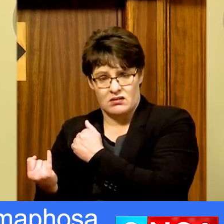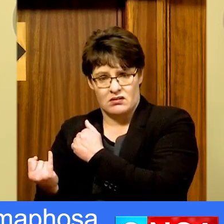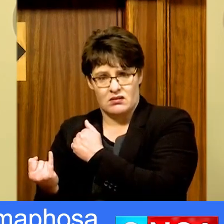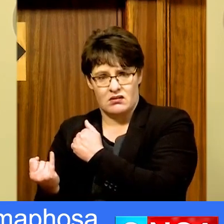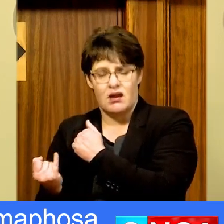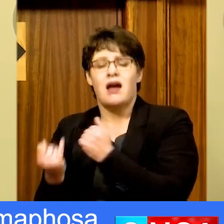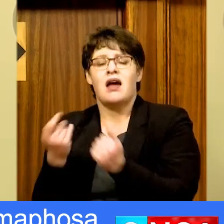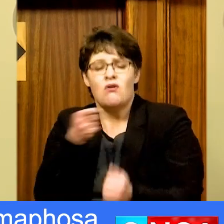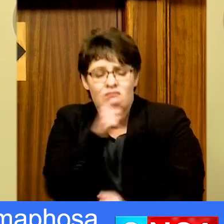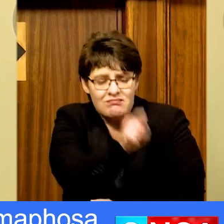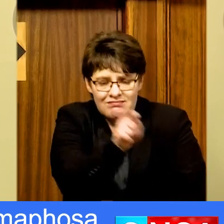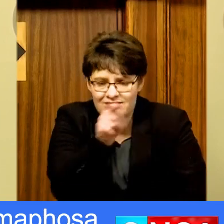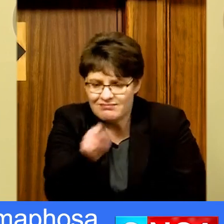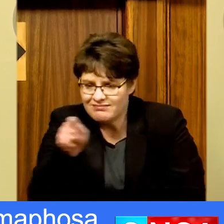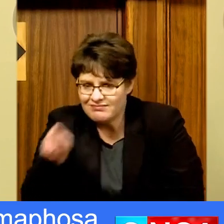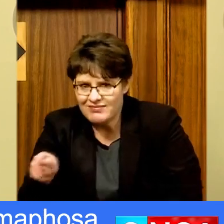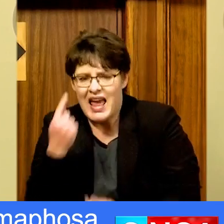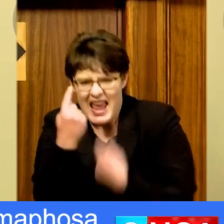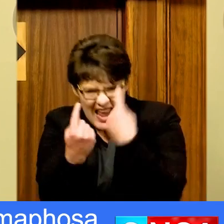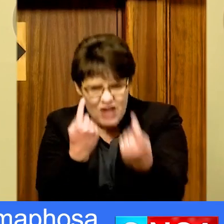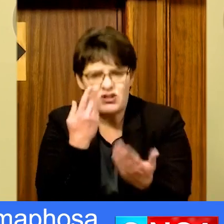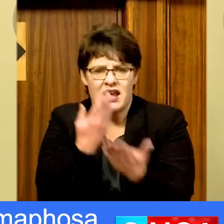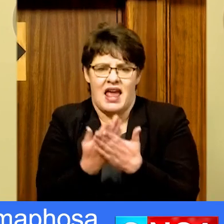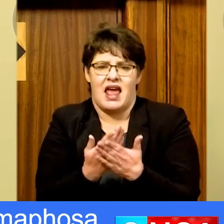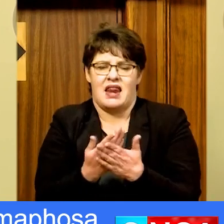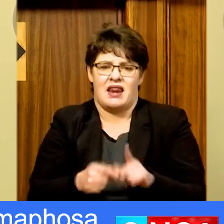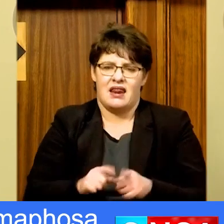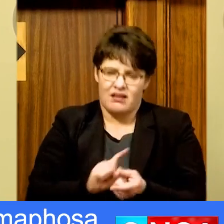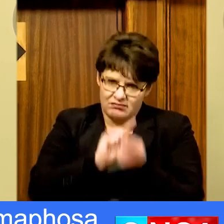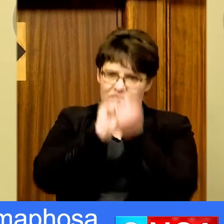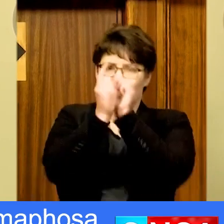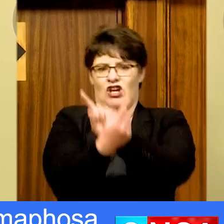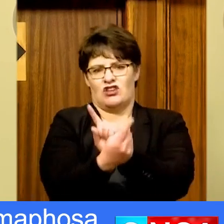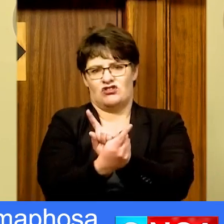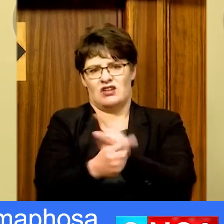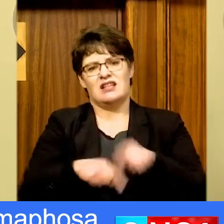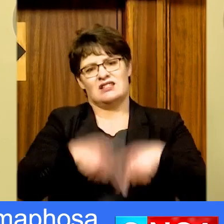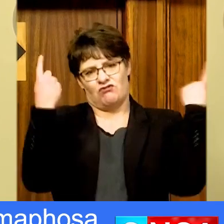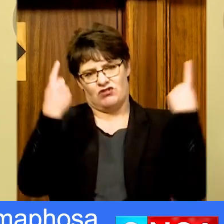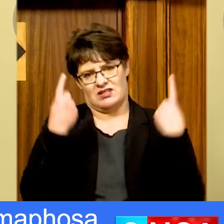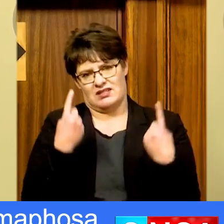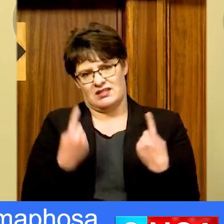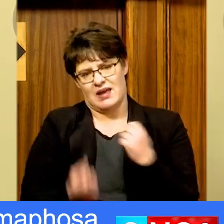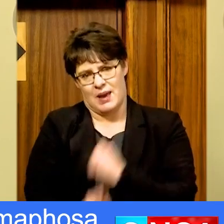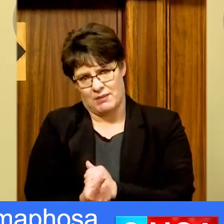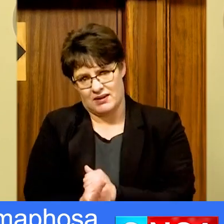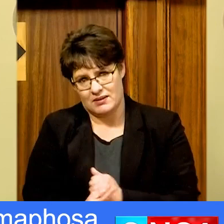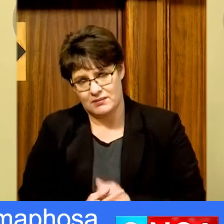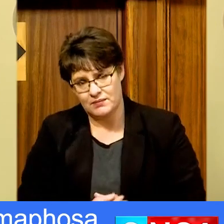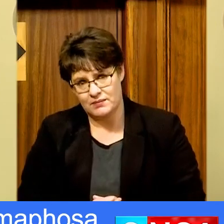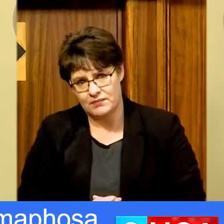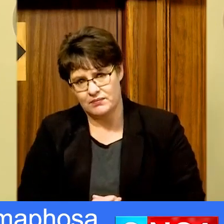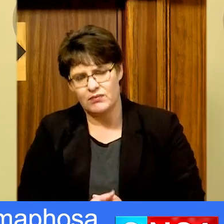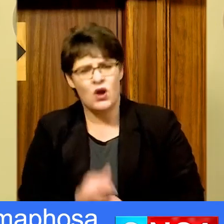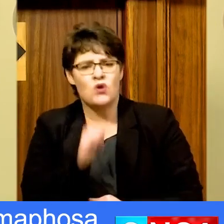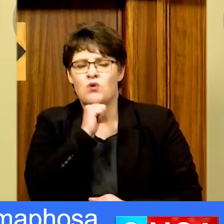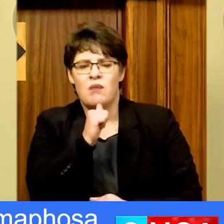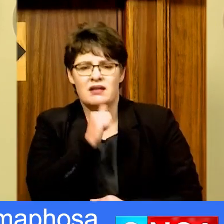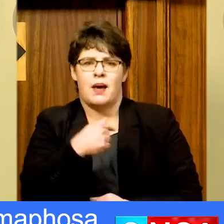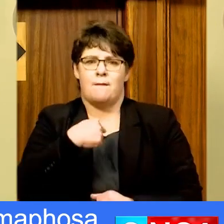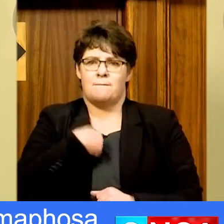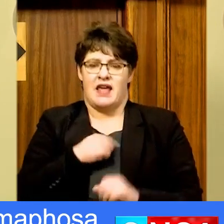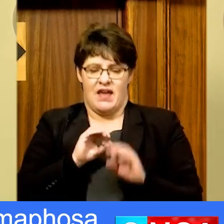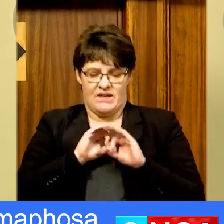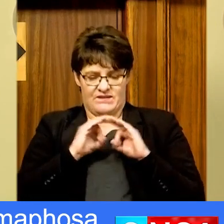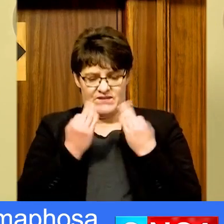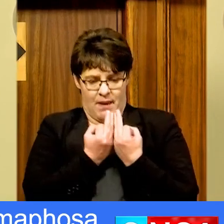does and can make a big difference. Let us also remember that whether we are a family